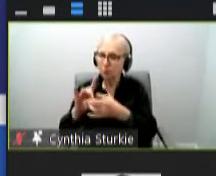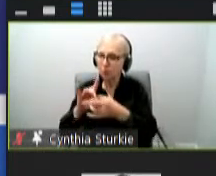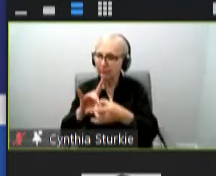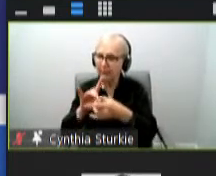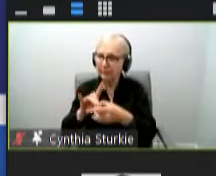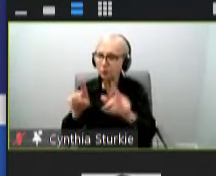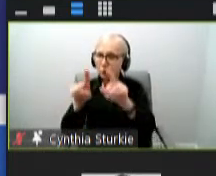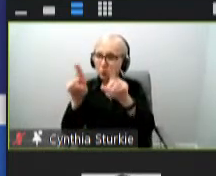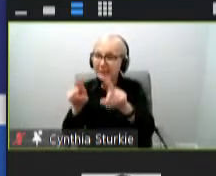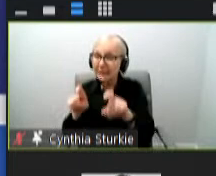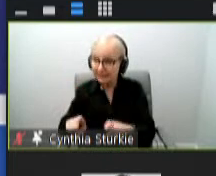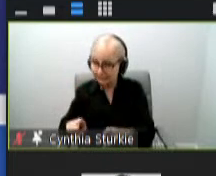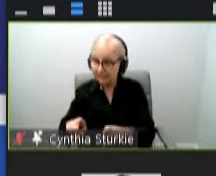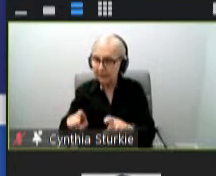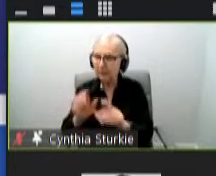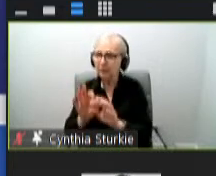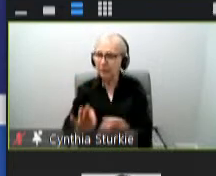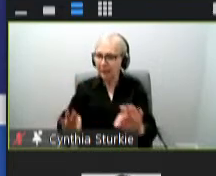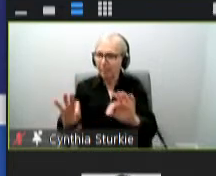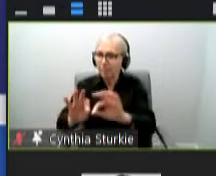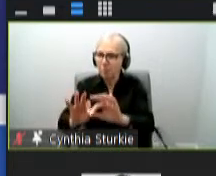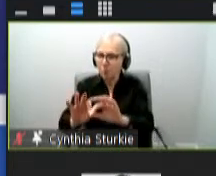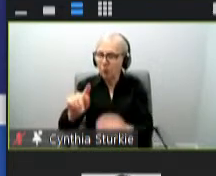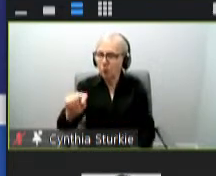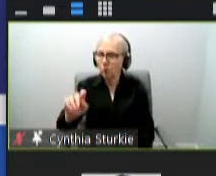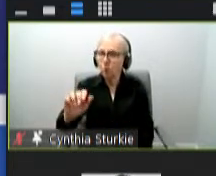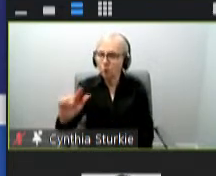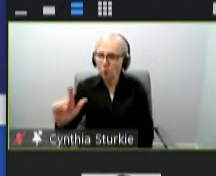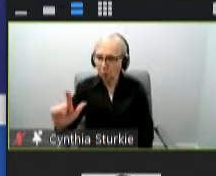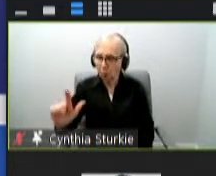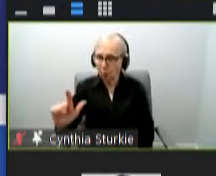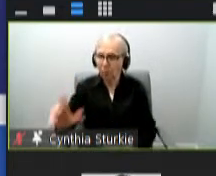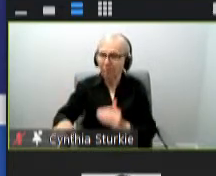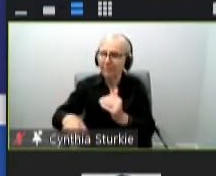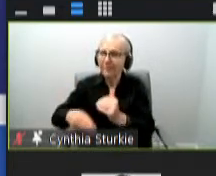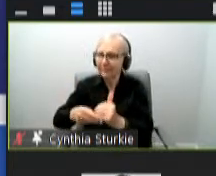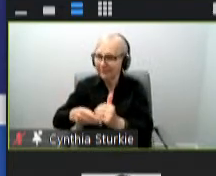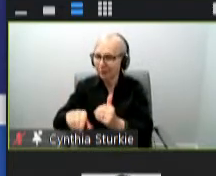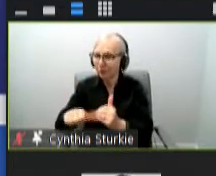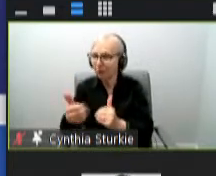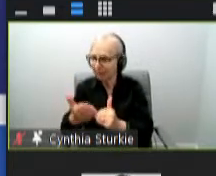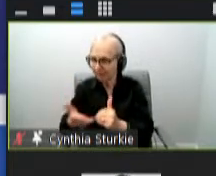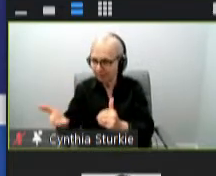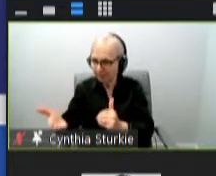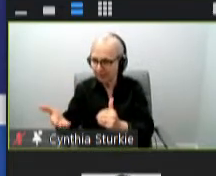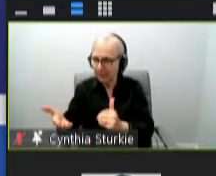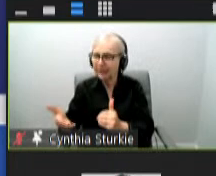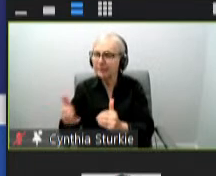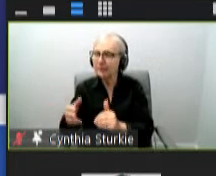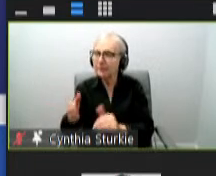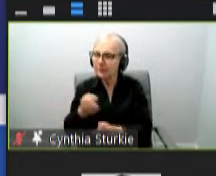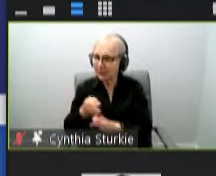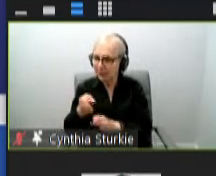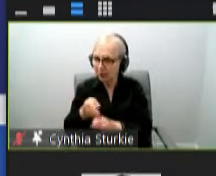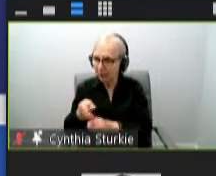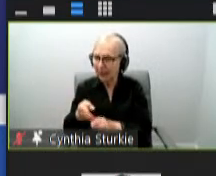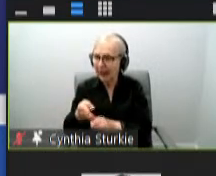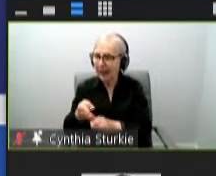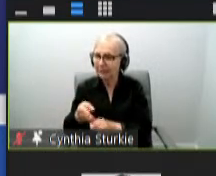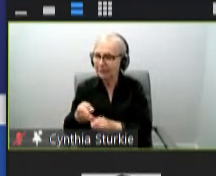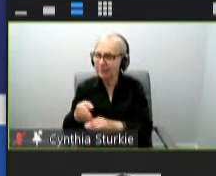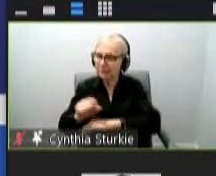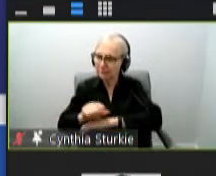which is an important tool in our toolbox as cases rise across the state. It is